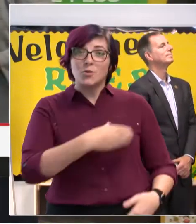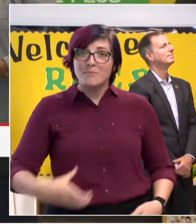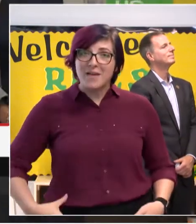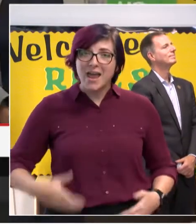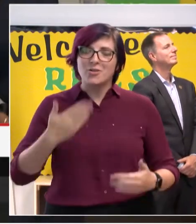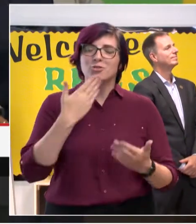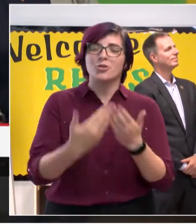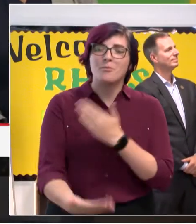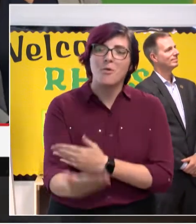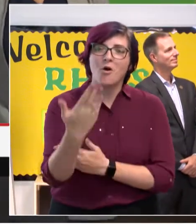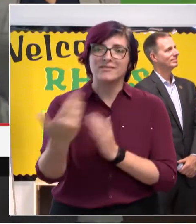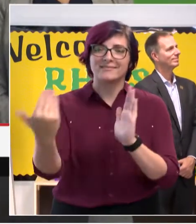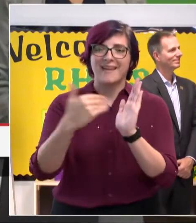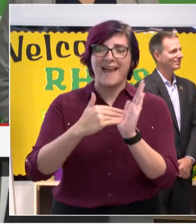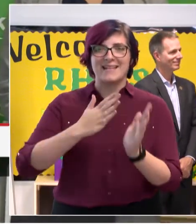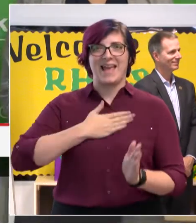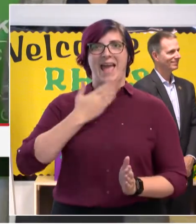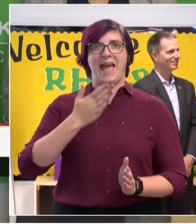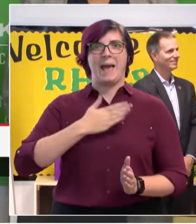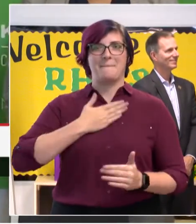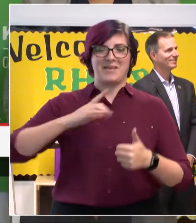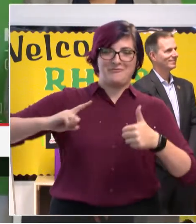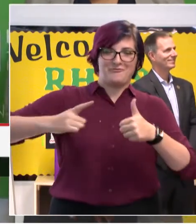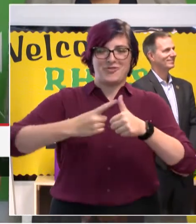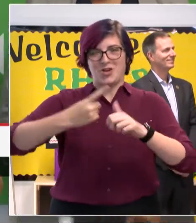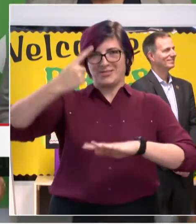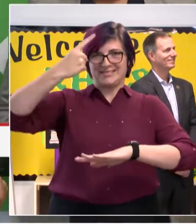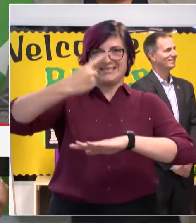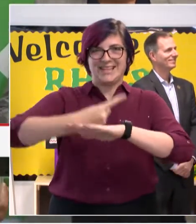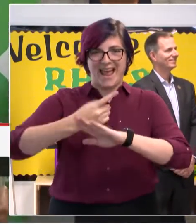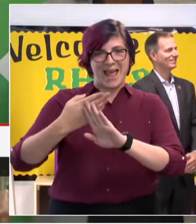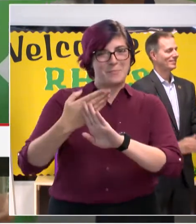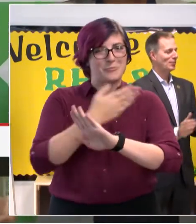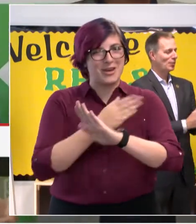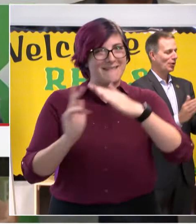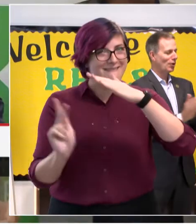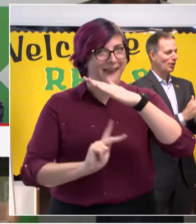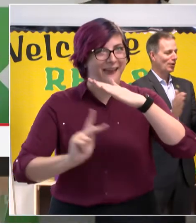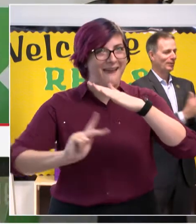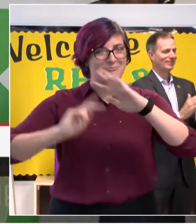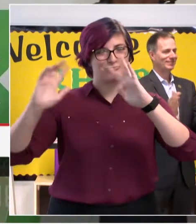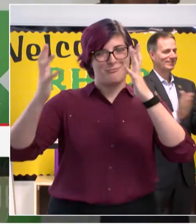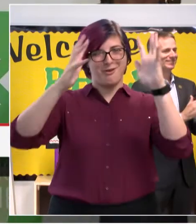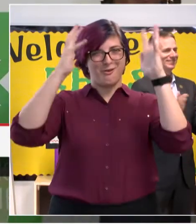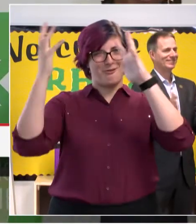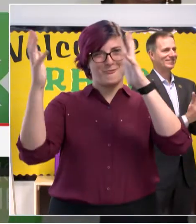morning again. Happy first day pre-K.